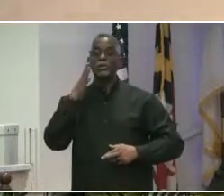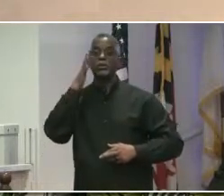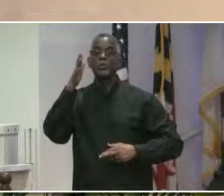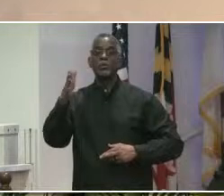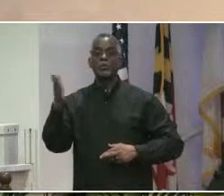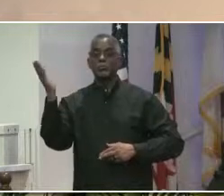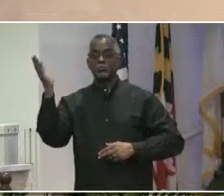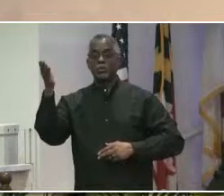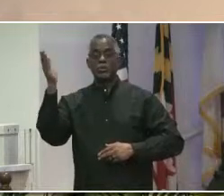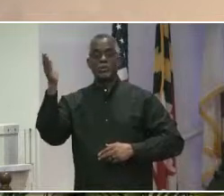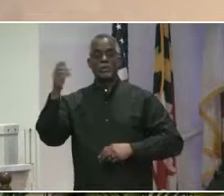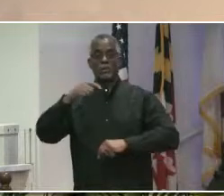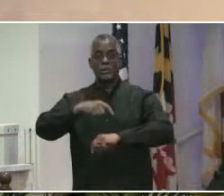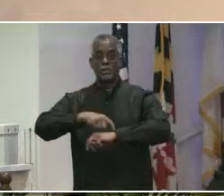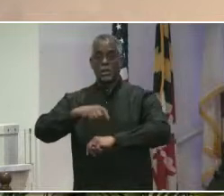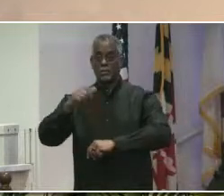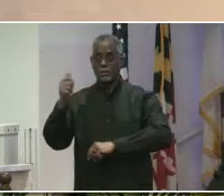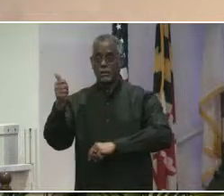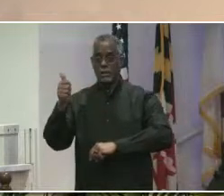Amen. At 10 a.m.